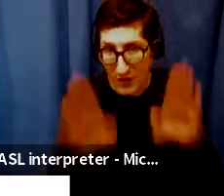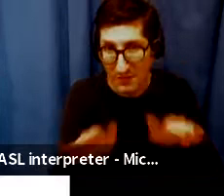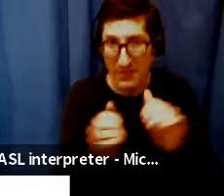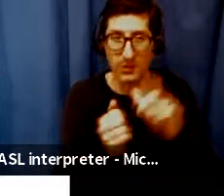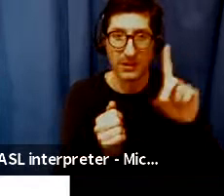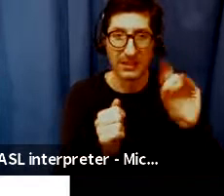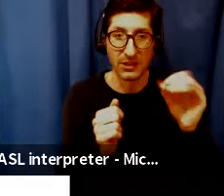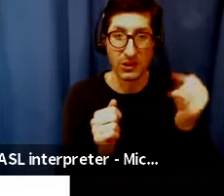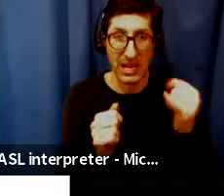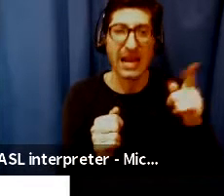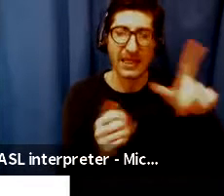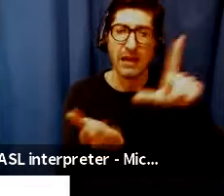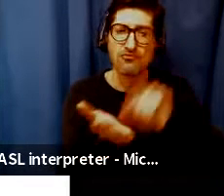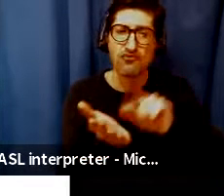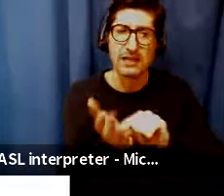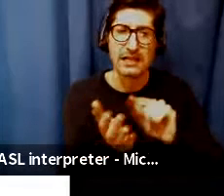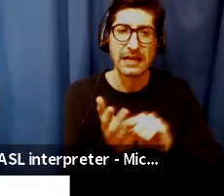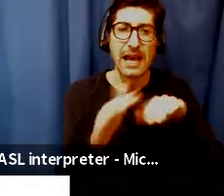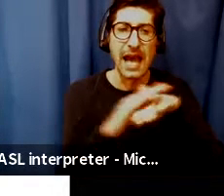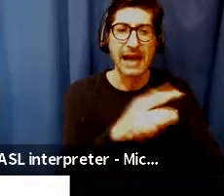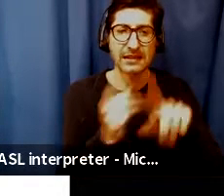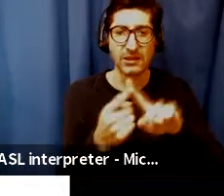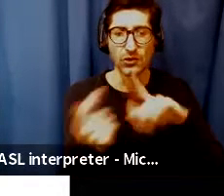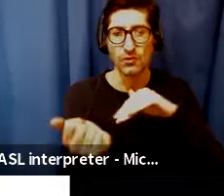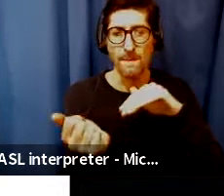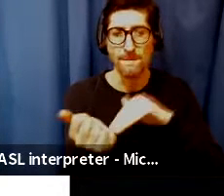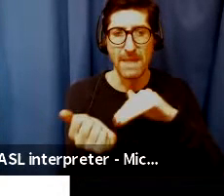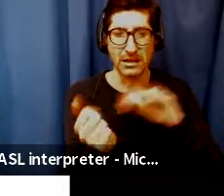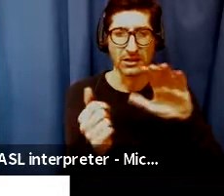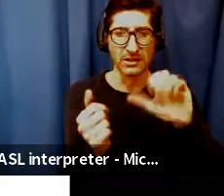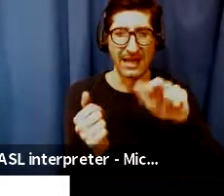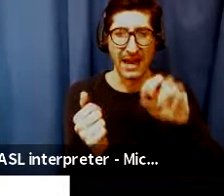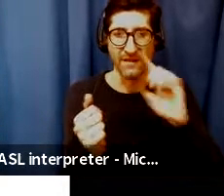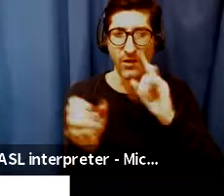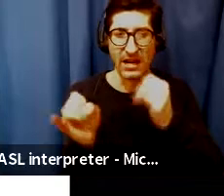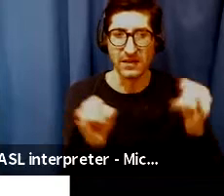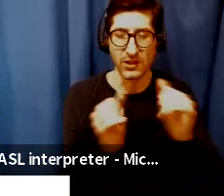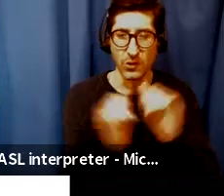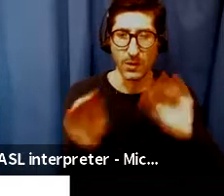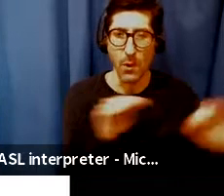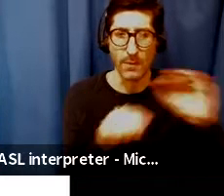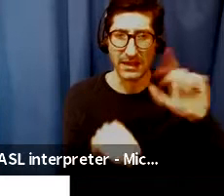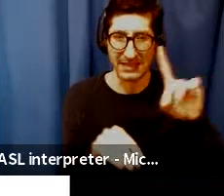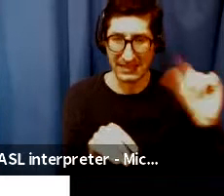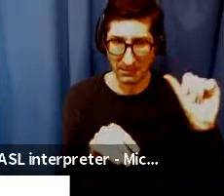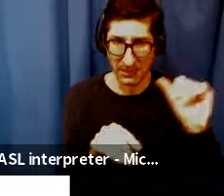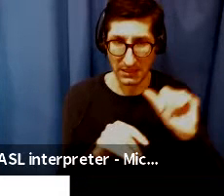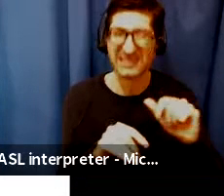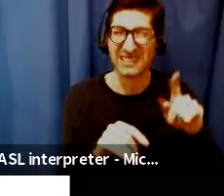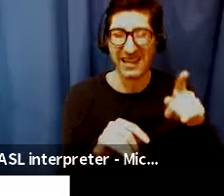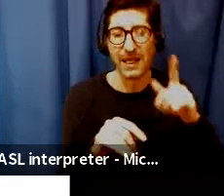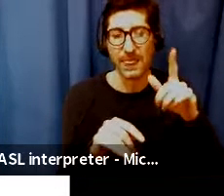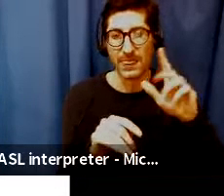publication called Access to Medical Care for Individuals with Mobility Disabilities. And there's an image of it on the